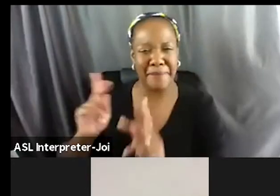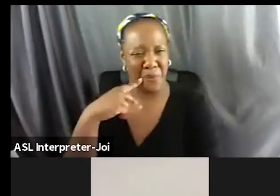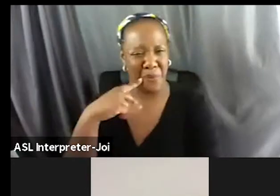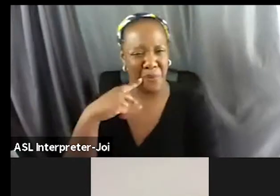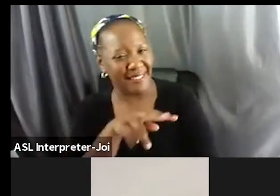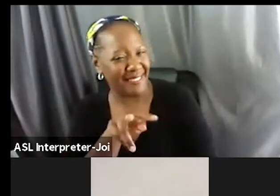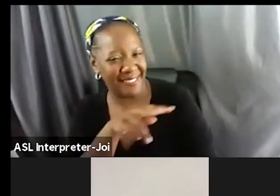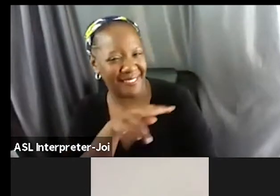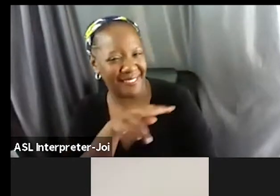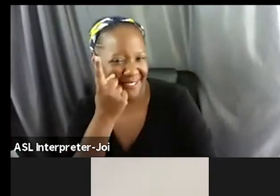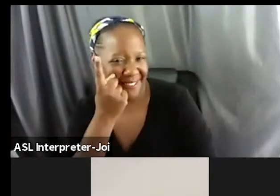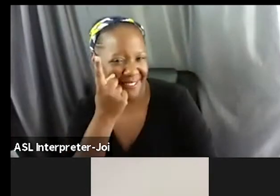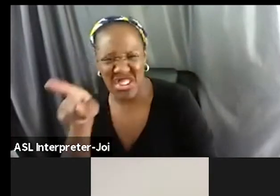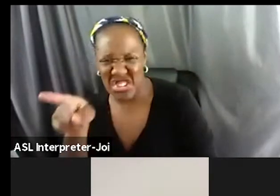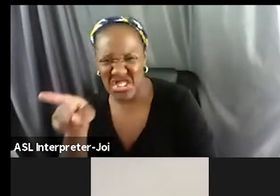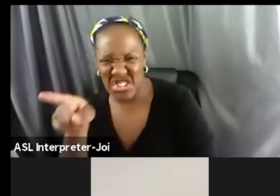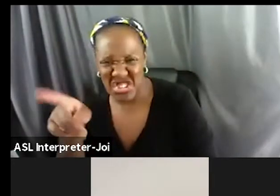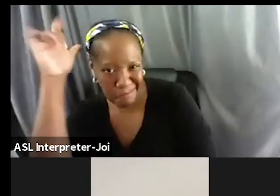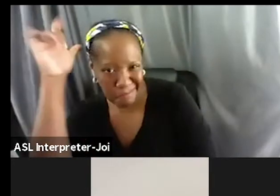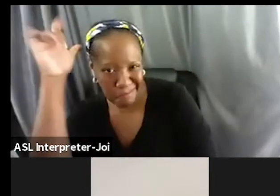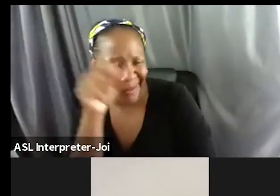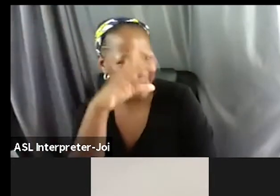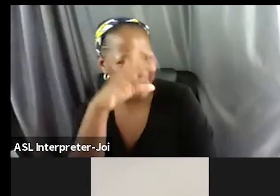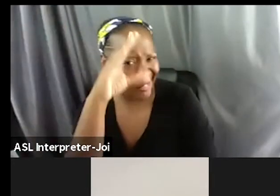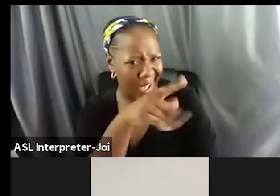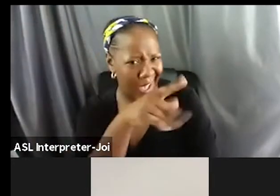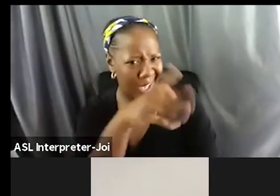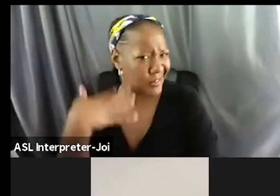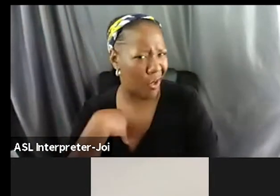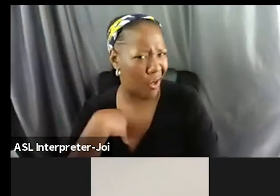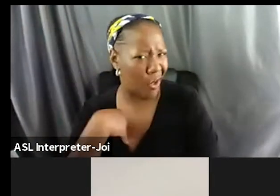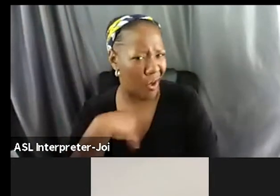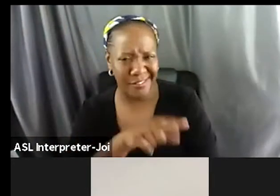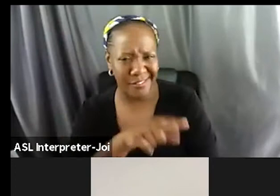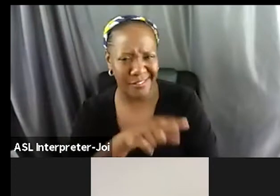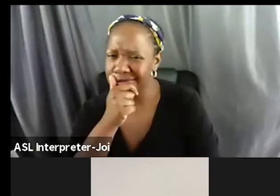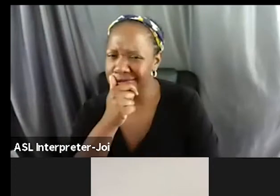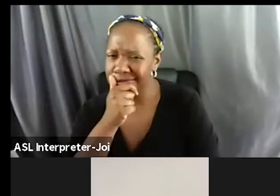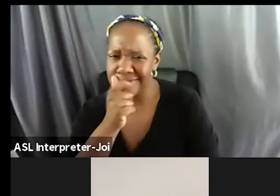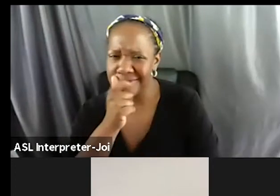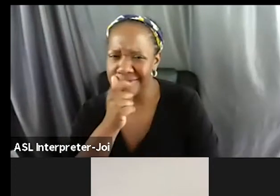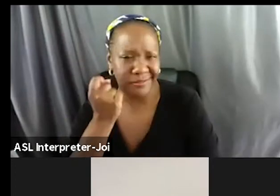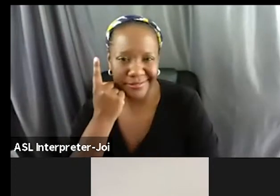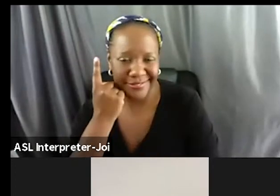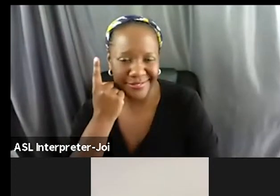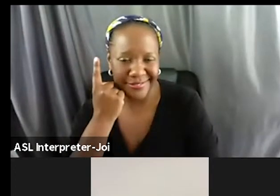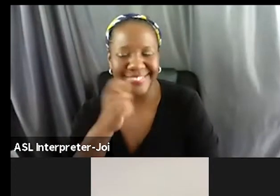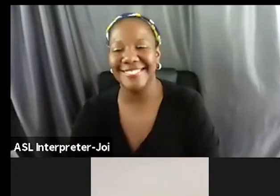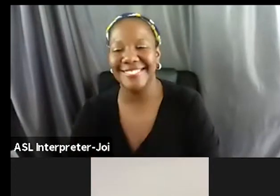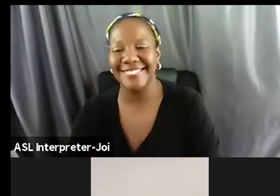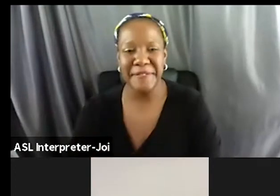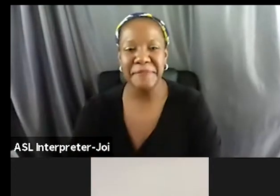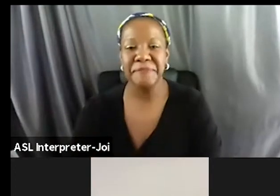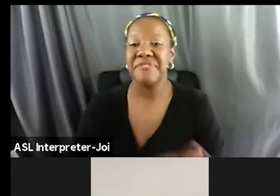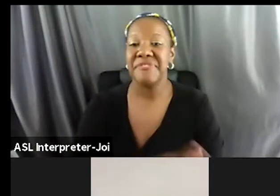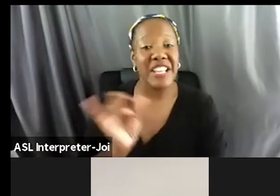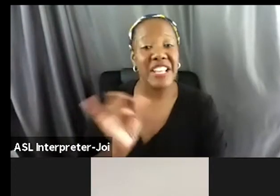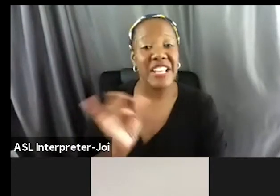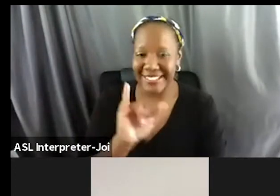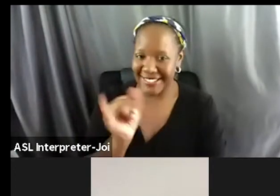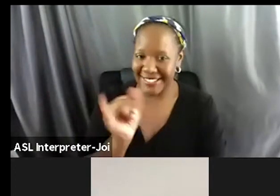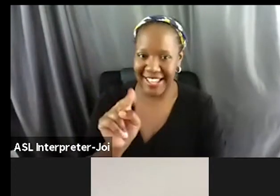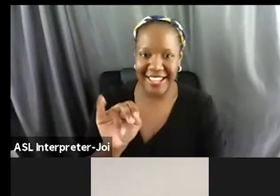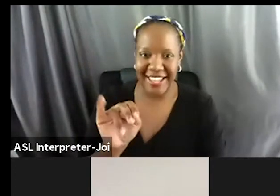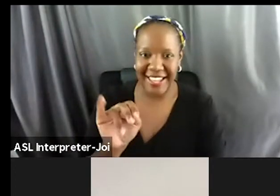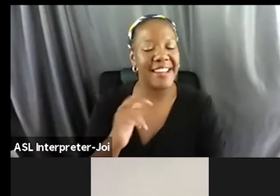don't understand the two of them right now. Like she's completely bald and he's got long hair. And just like Janice, I went through the